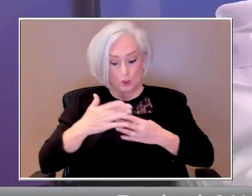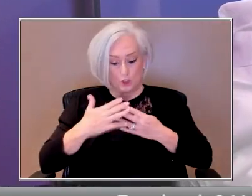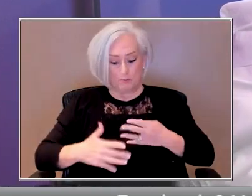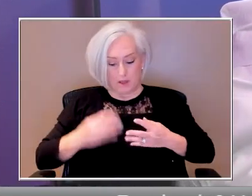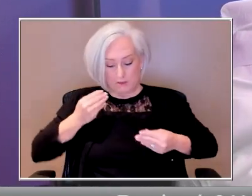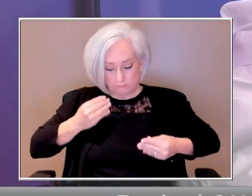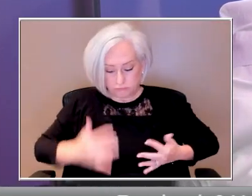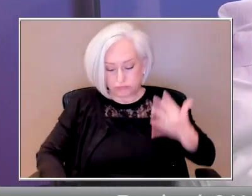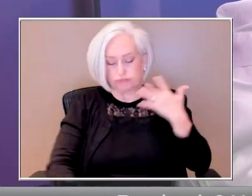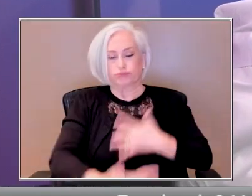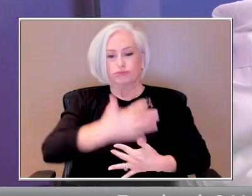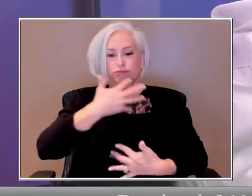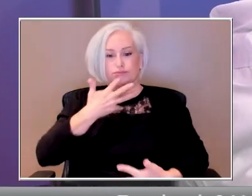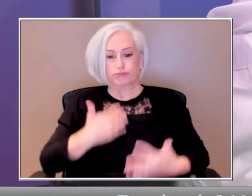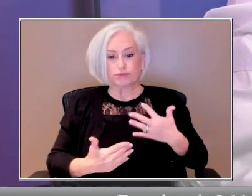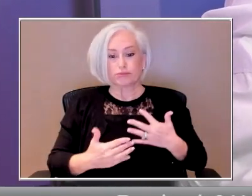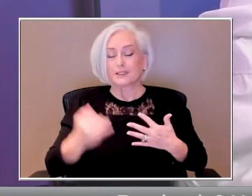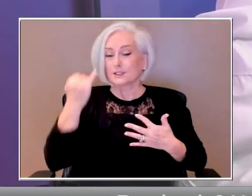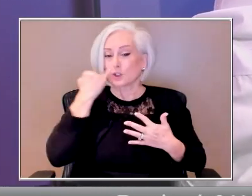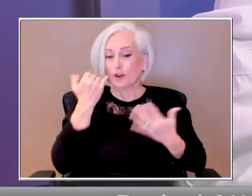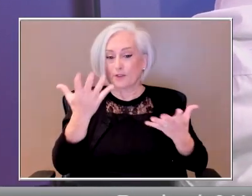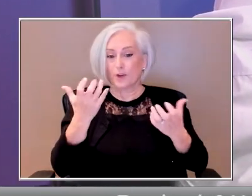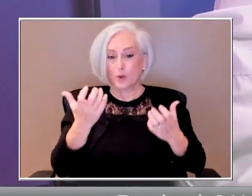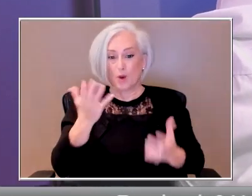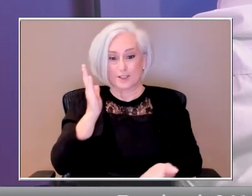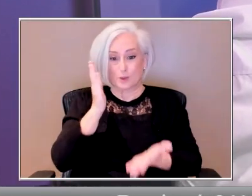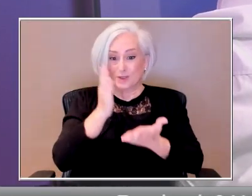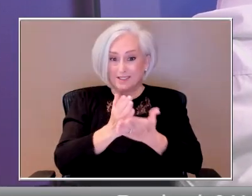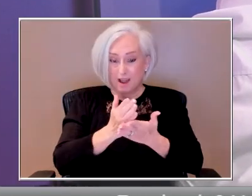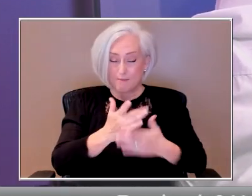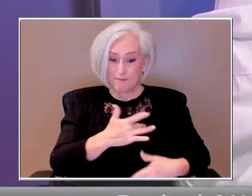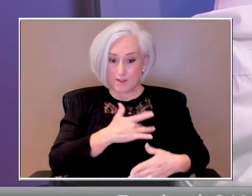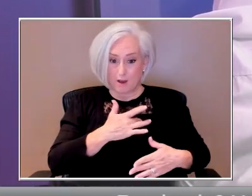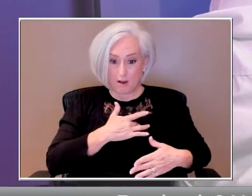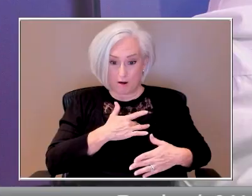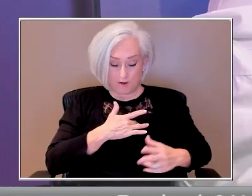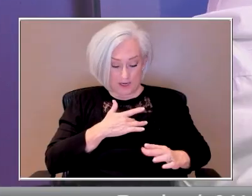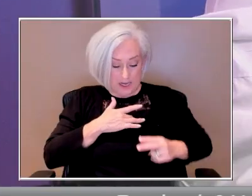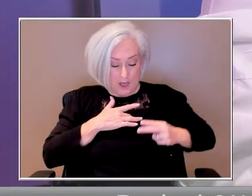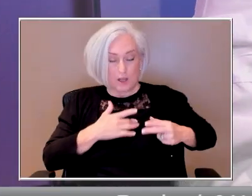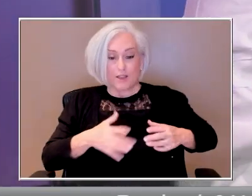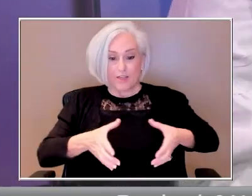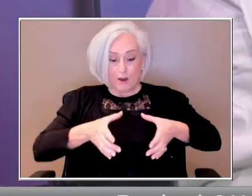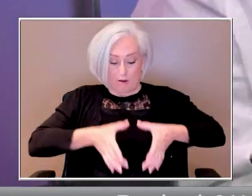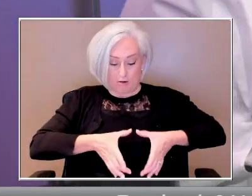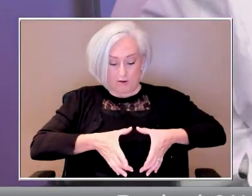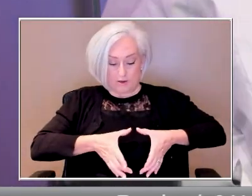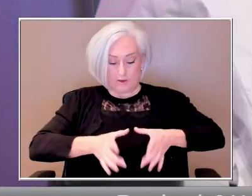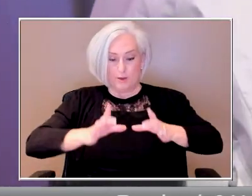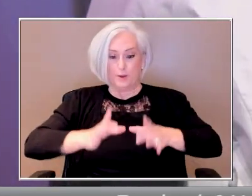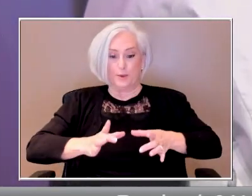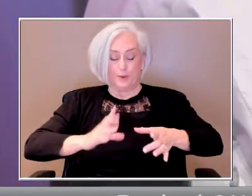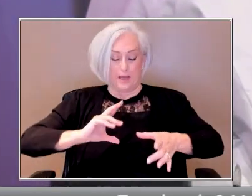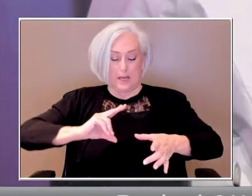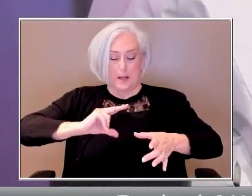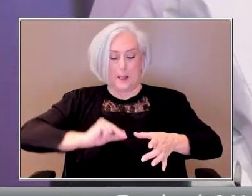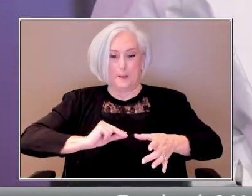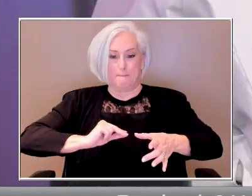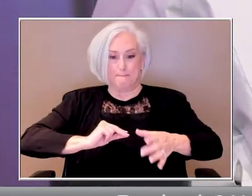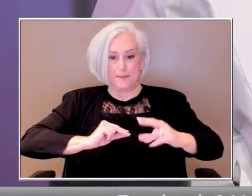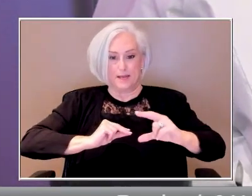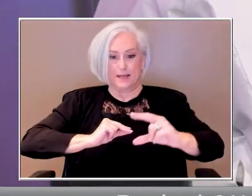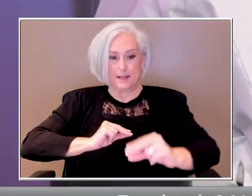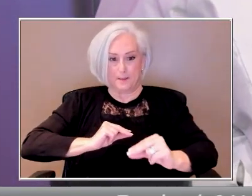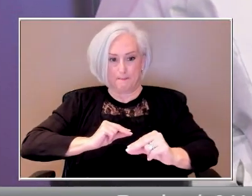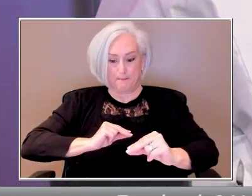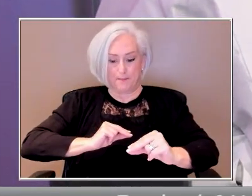a clamp right there, close it off, and we have a cannula in here so that we can deliver high potassium solution